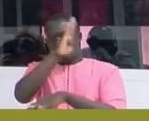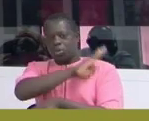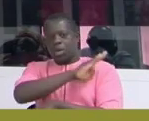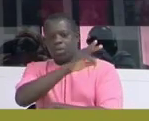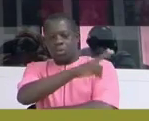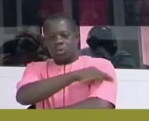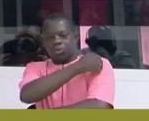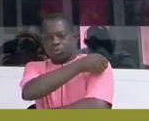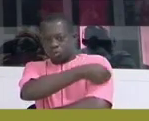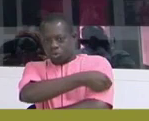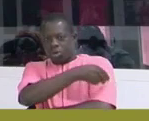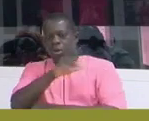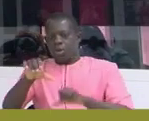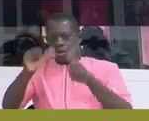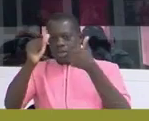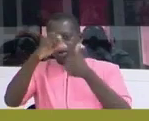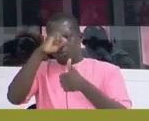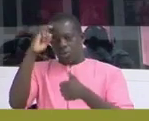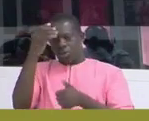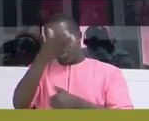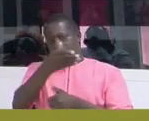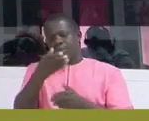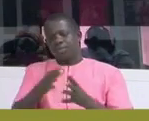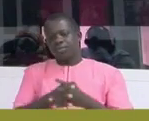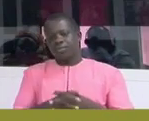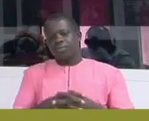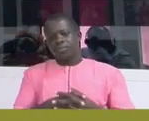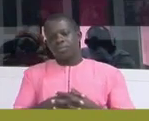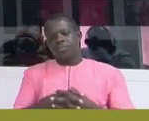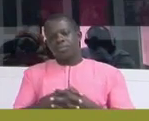time, work on the B hospital was ongoing.